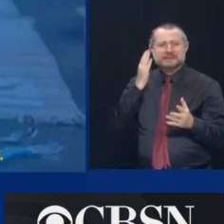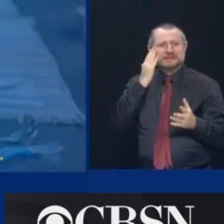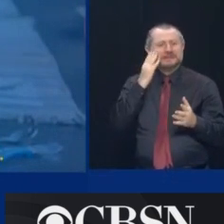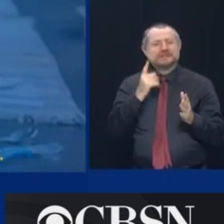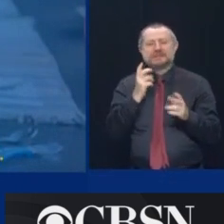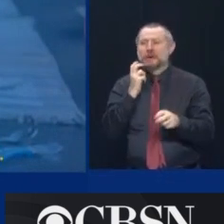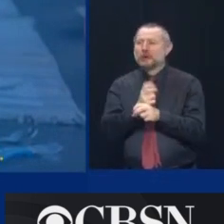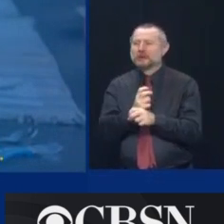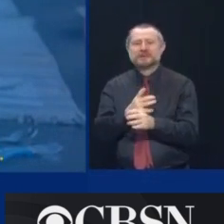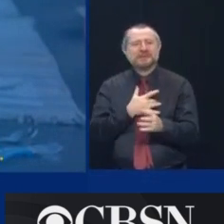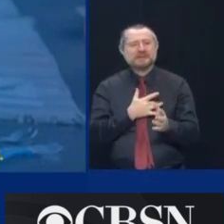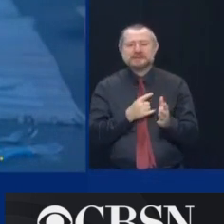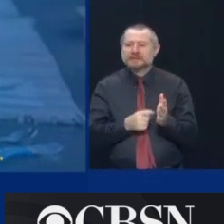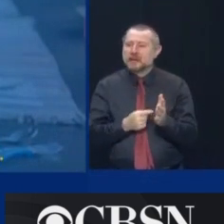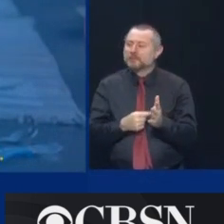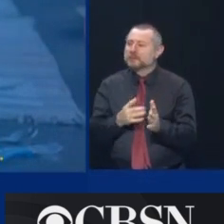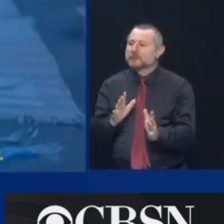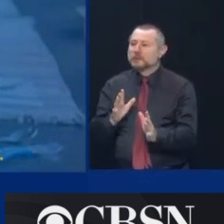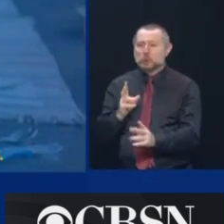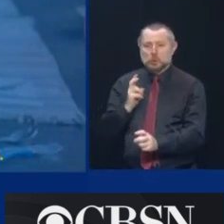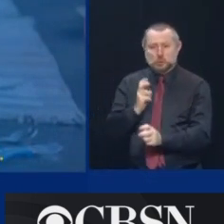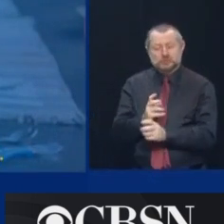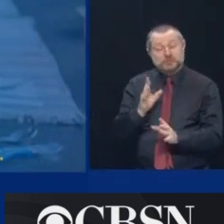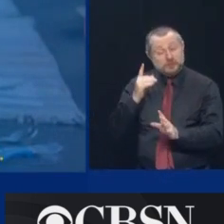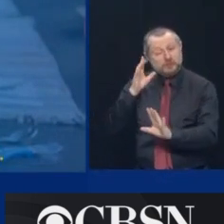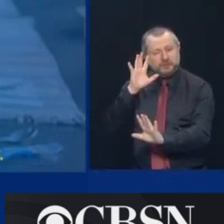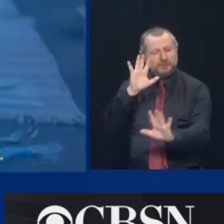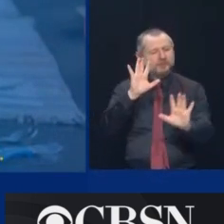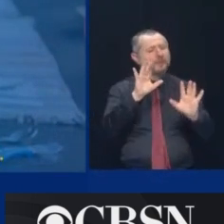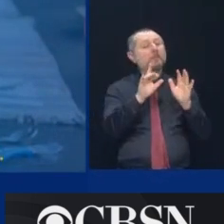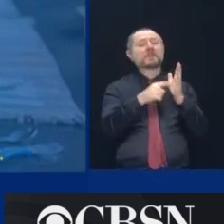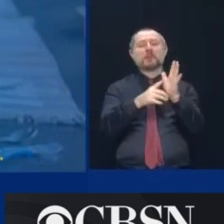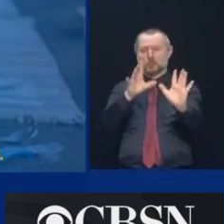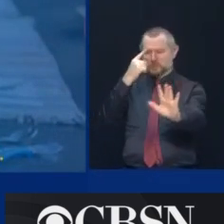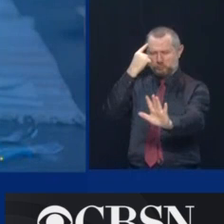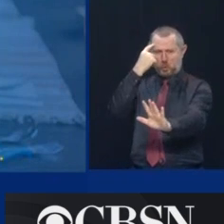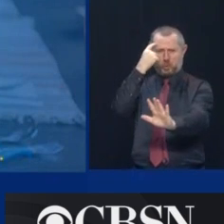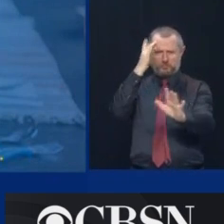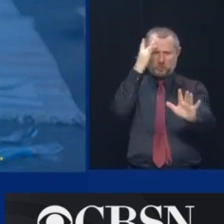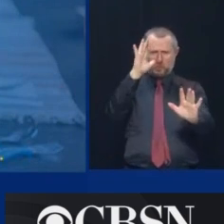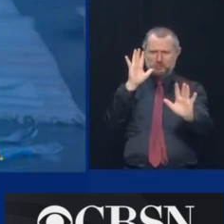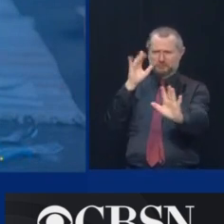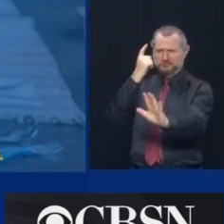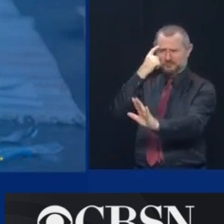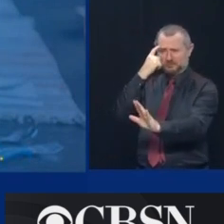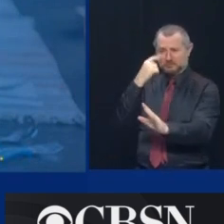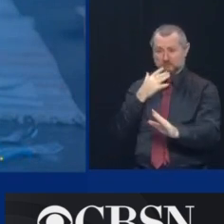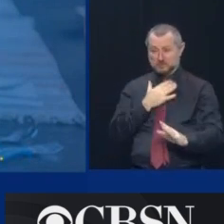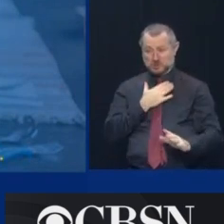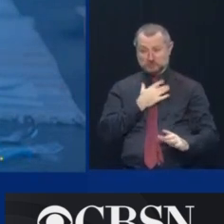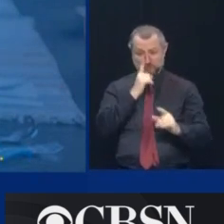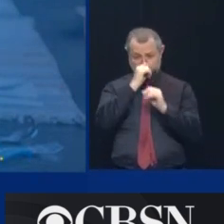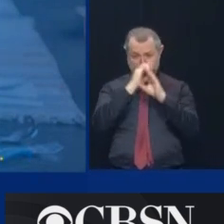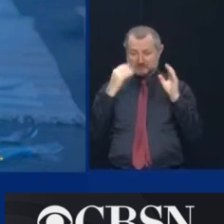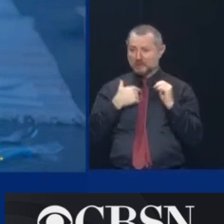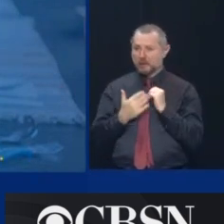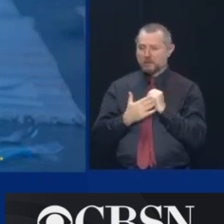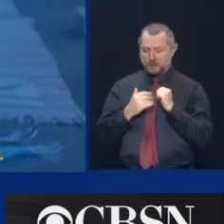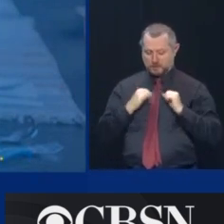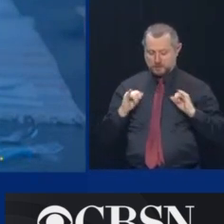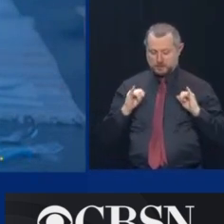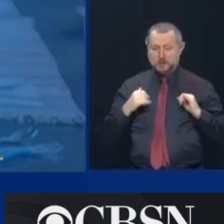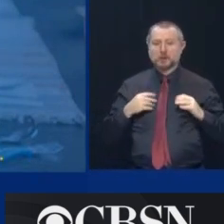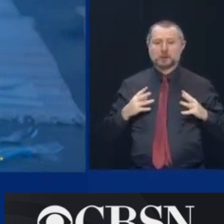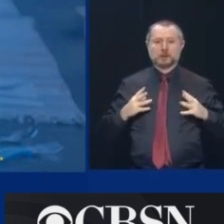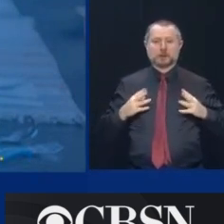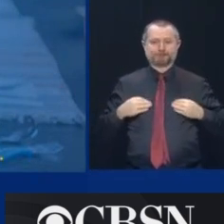smart. The way I try to do it in my mind to help me sleep is not